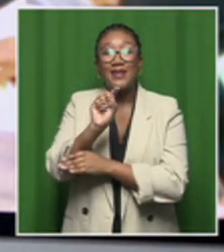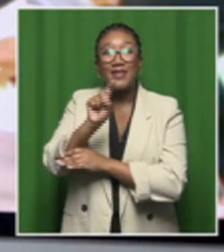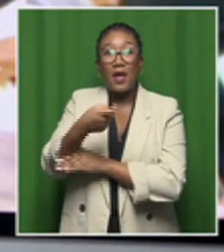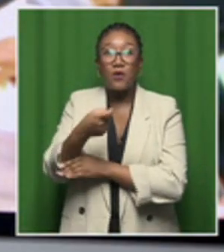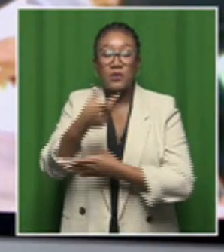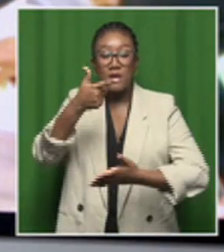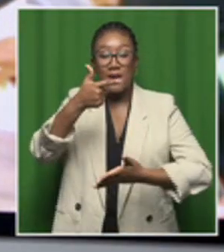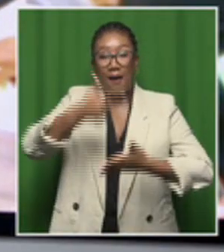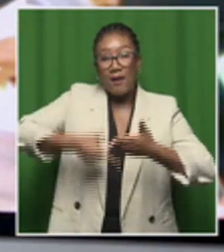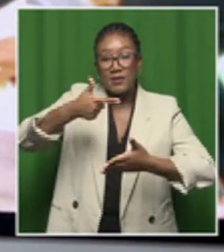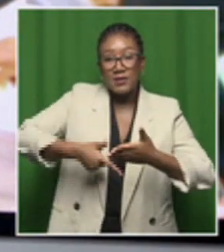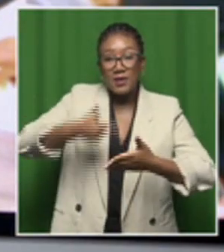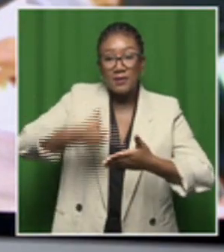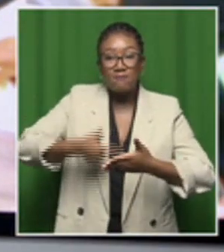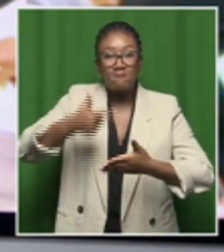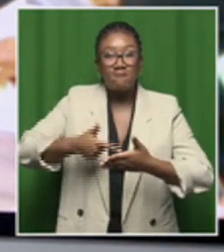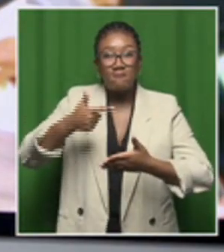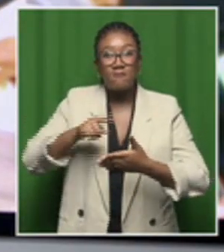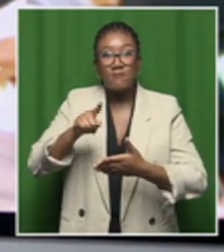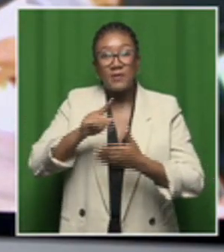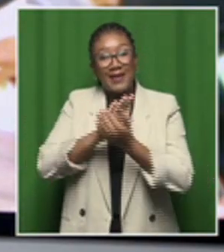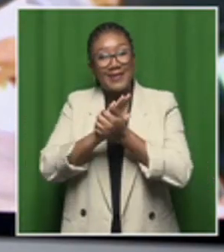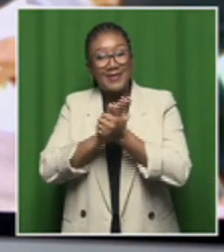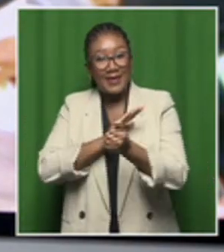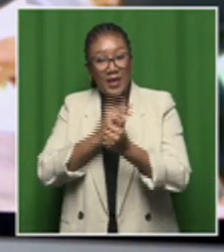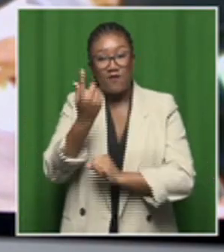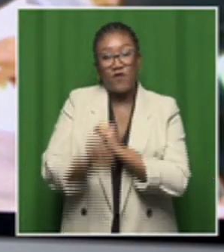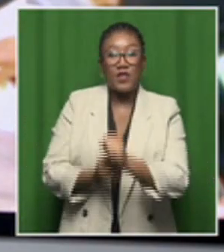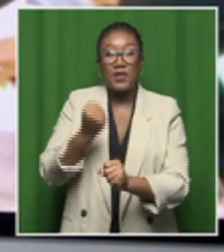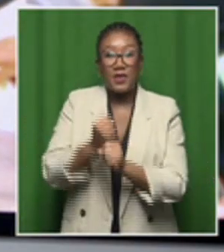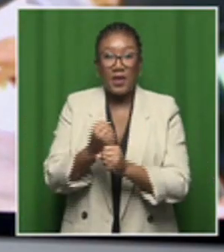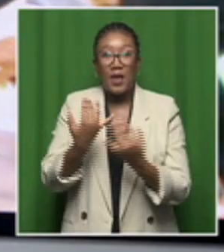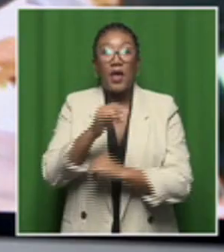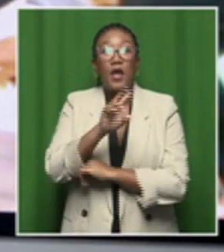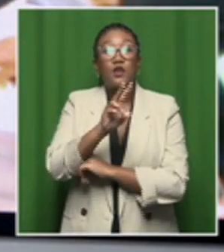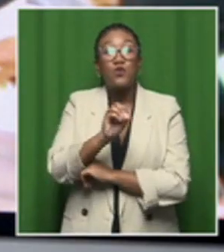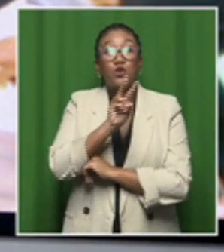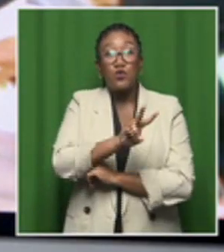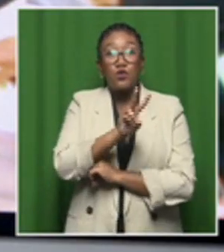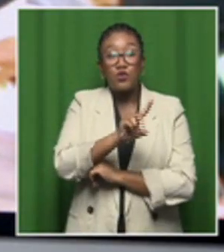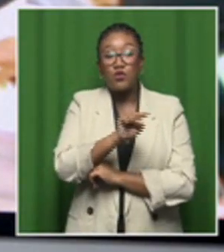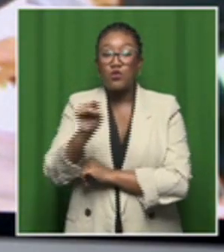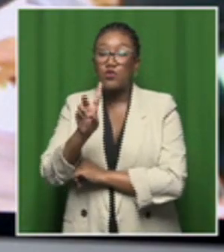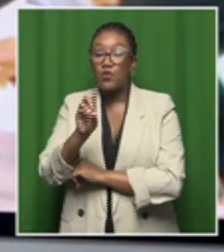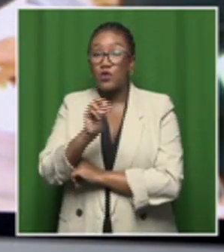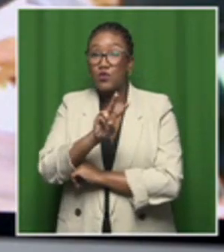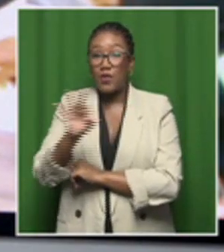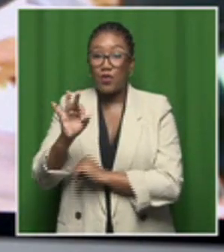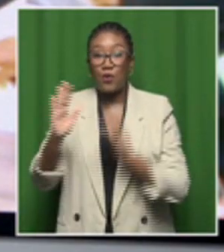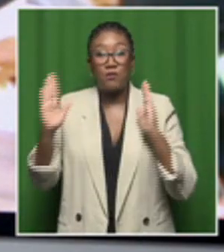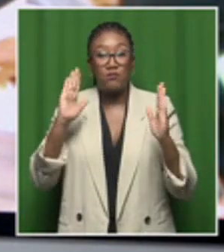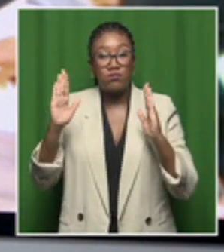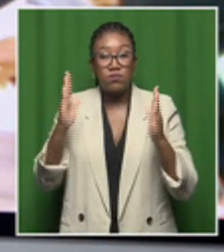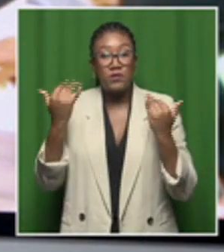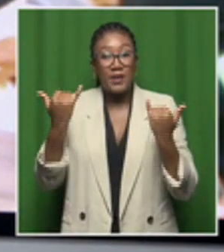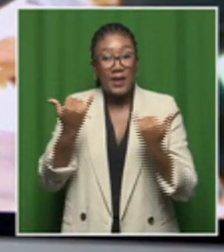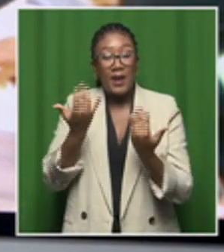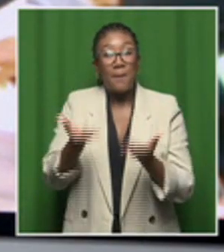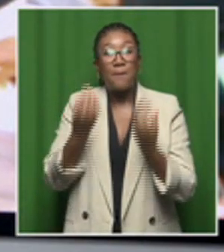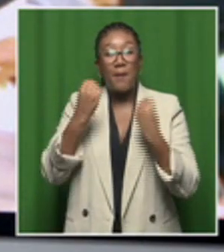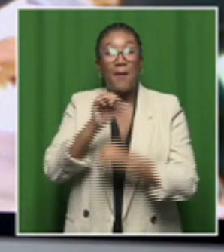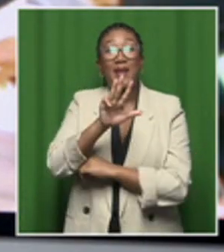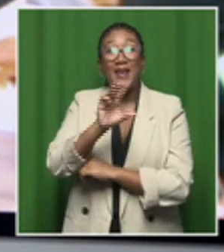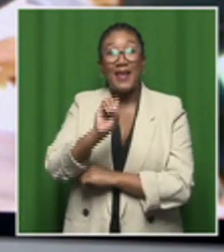year. Now, between 2022 and 2023, the sector produced over 19,000 artisans, with the aim to produce